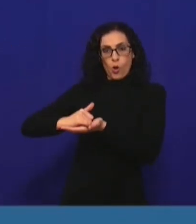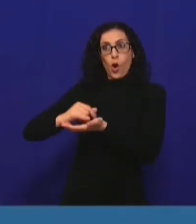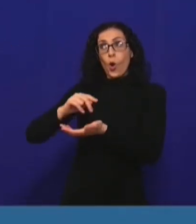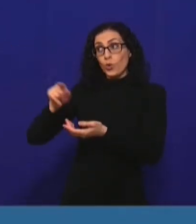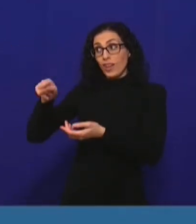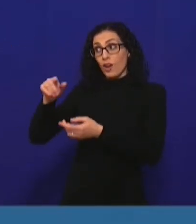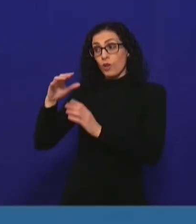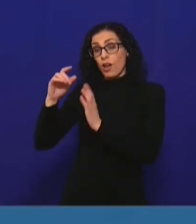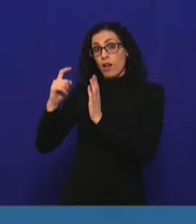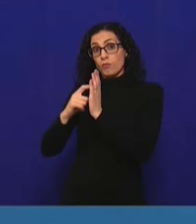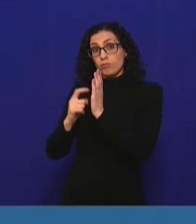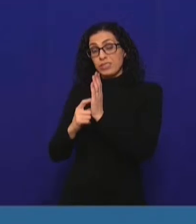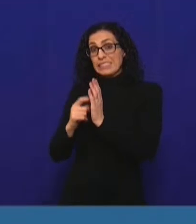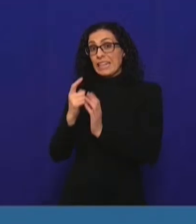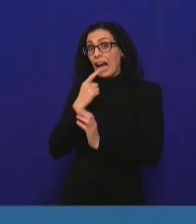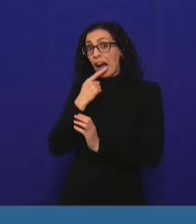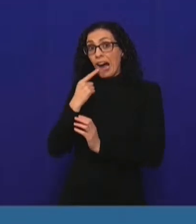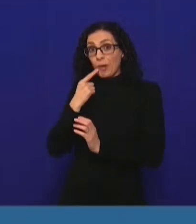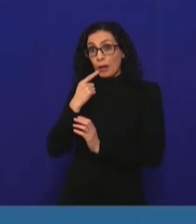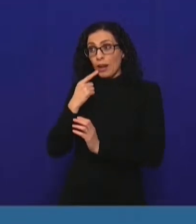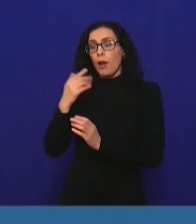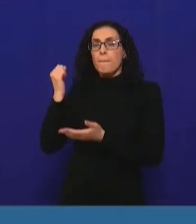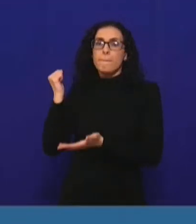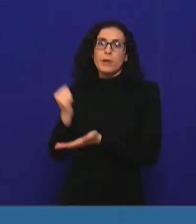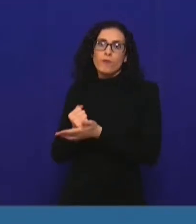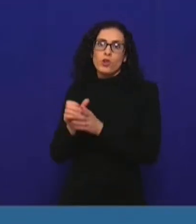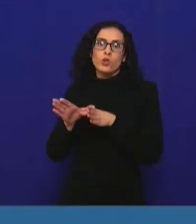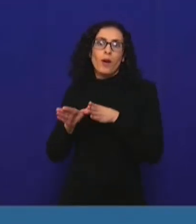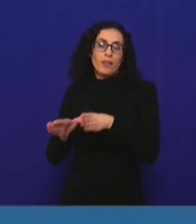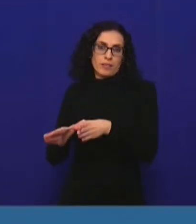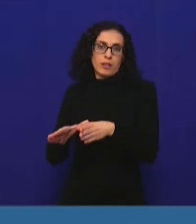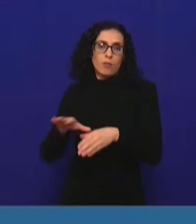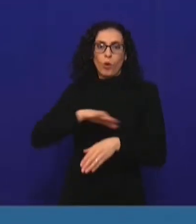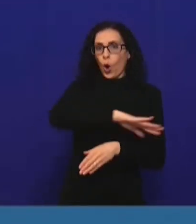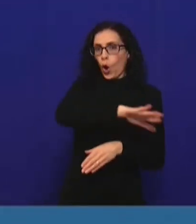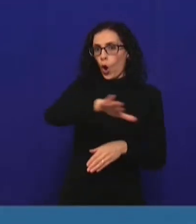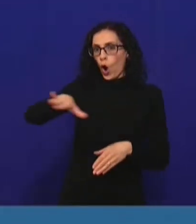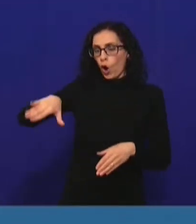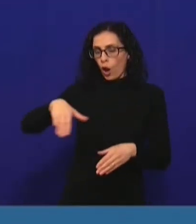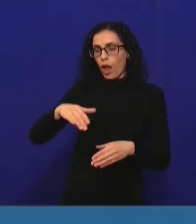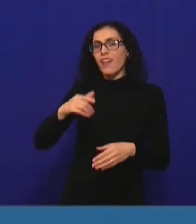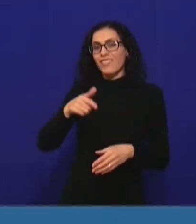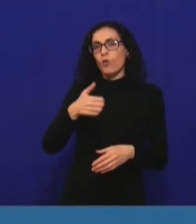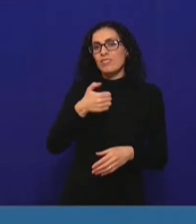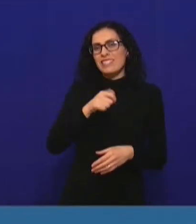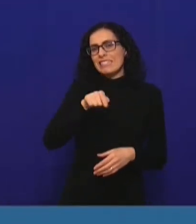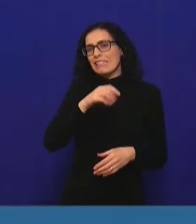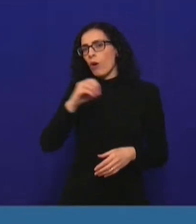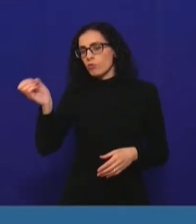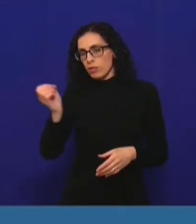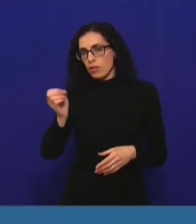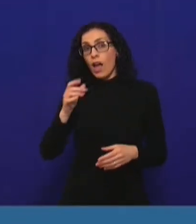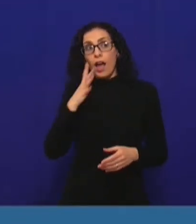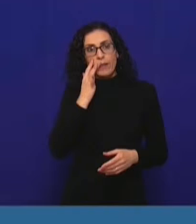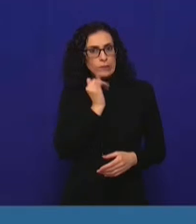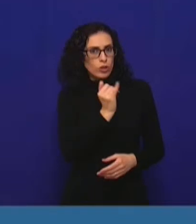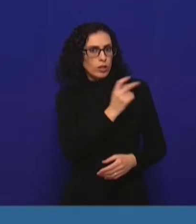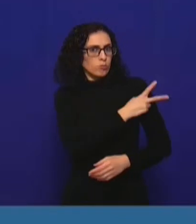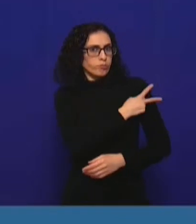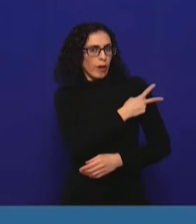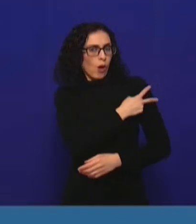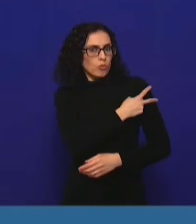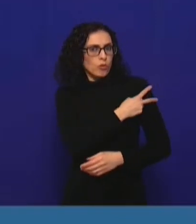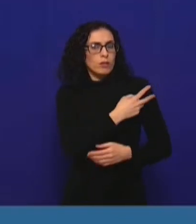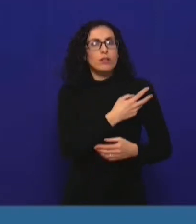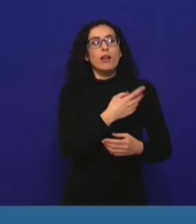in-numru jinkludi dawn kollha. U dawn bħalma dejjem edna jkunu qegħdin iduruhom ukoll l-ispetturi sanitarji, l-environmental